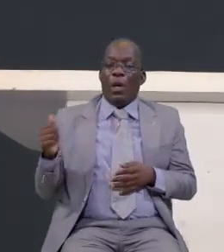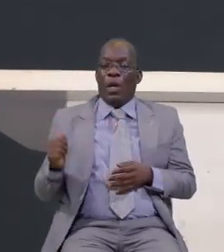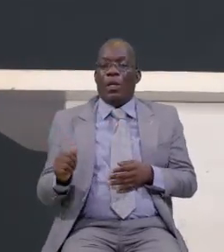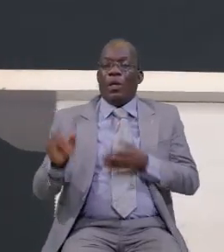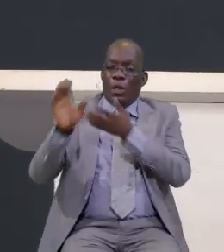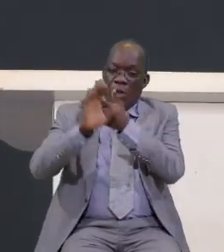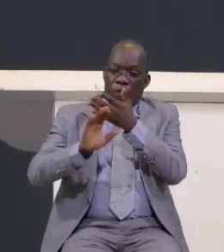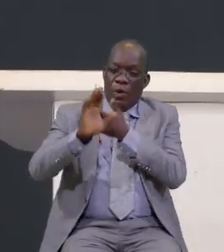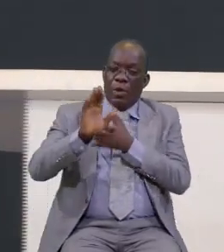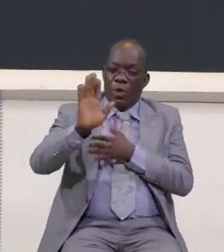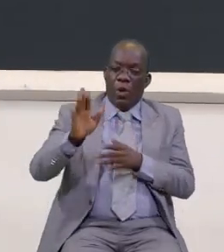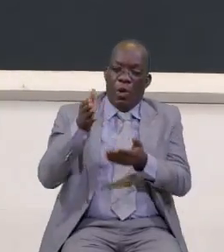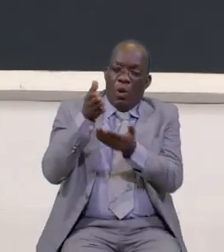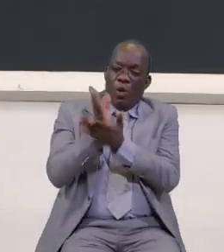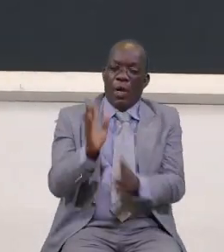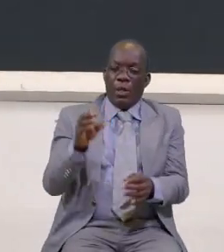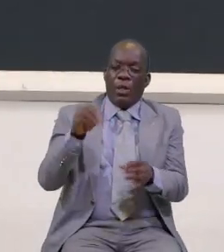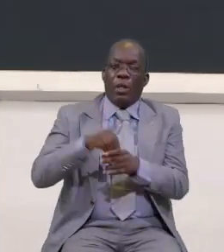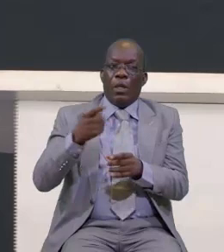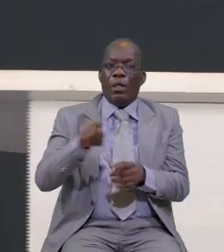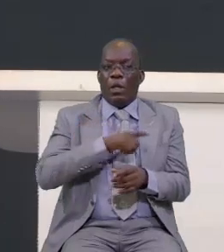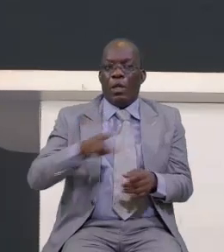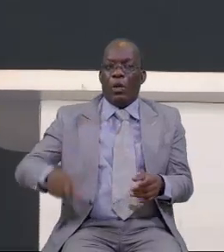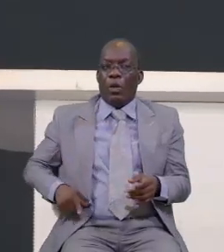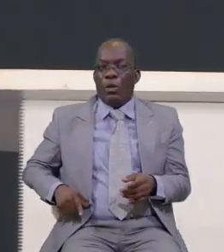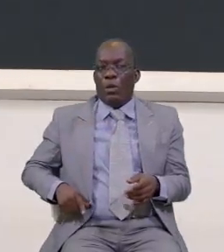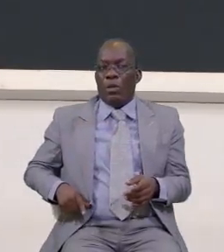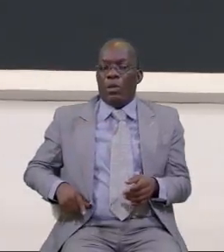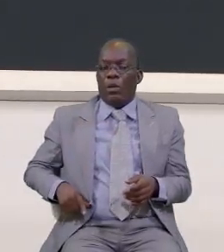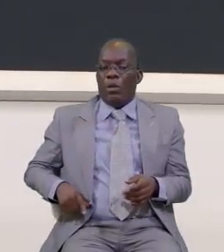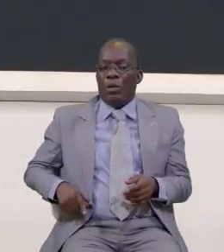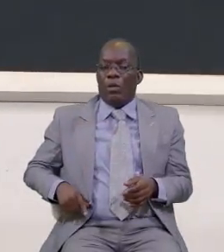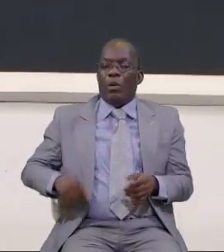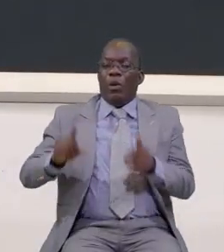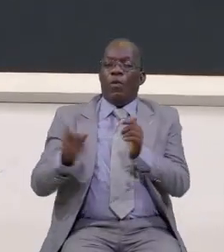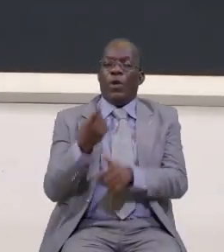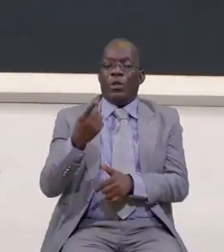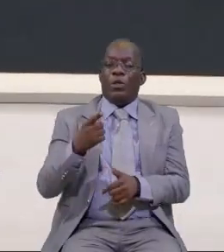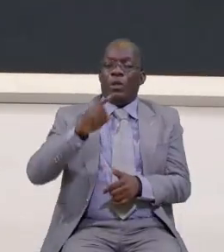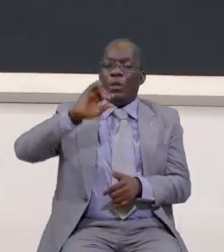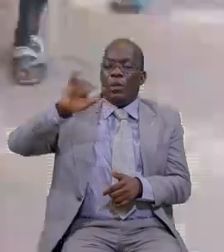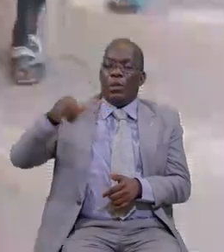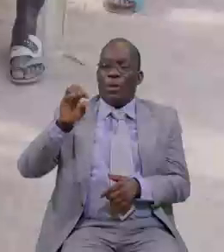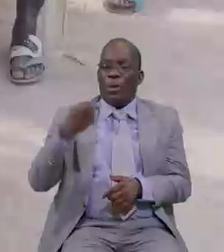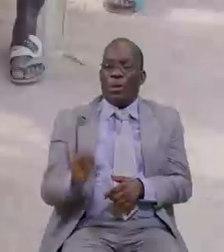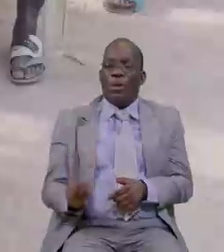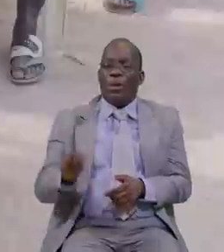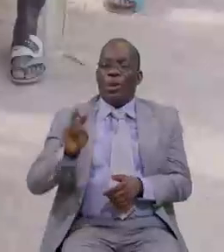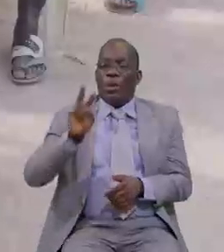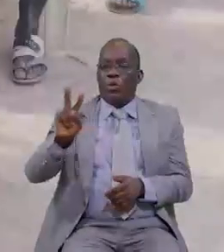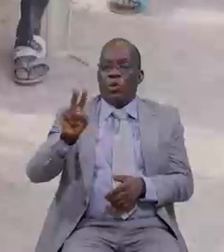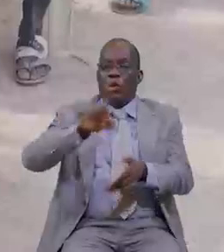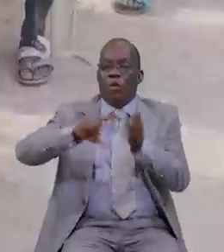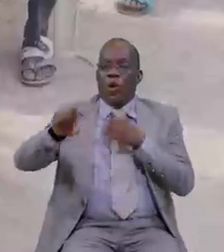the Lord. Look at that in 1 John chapter 2, reading from verse 1. Jesus,